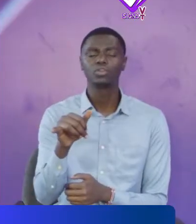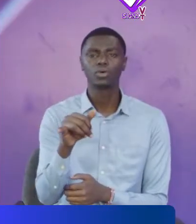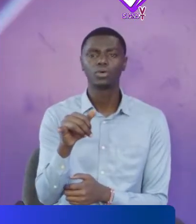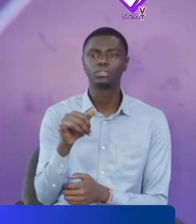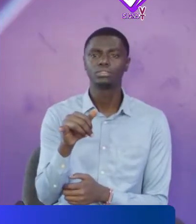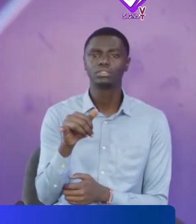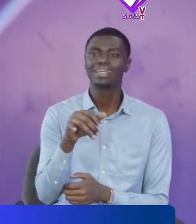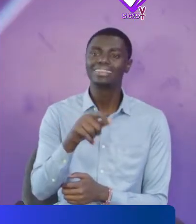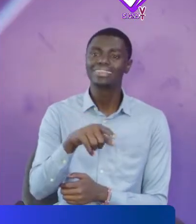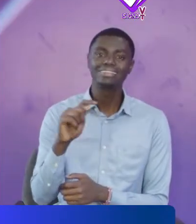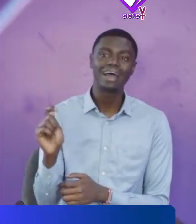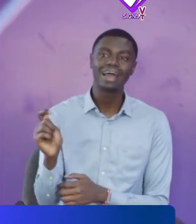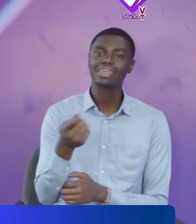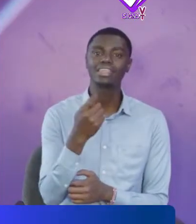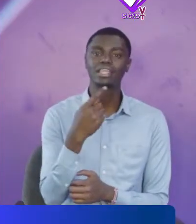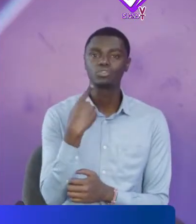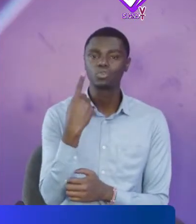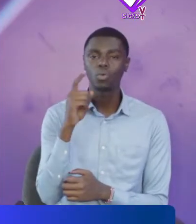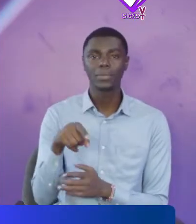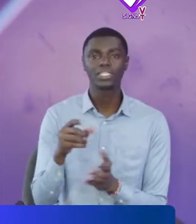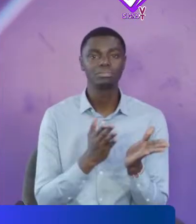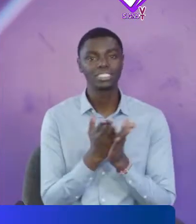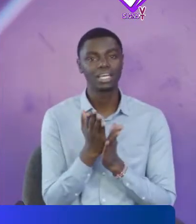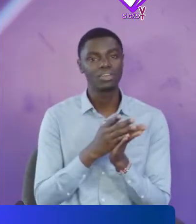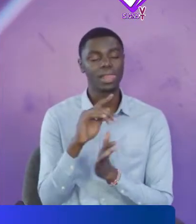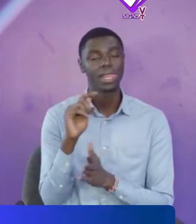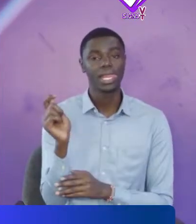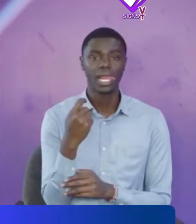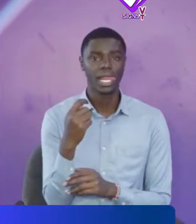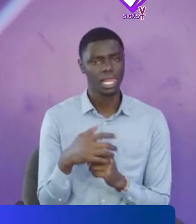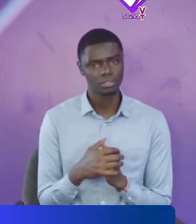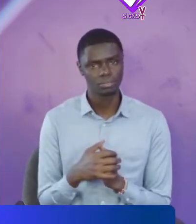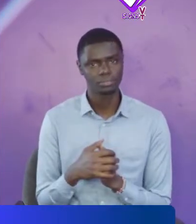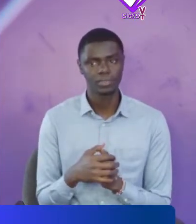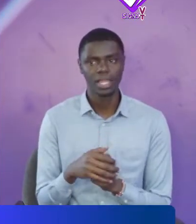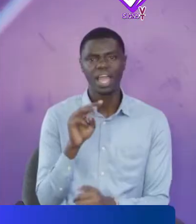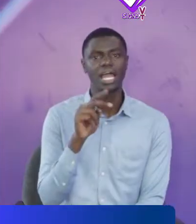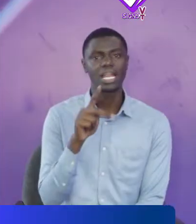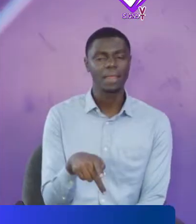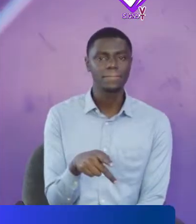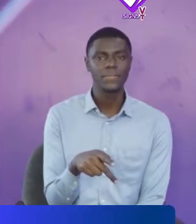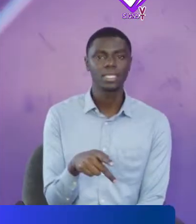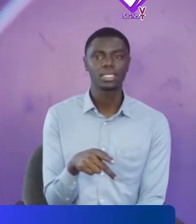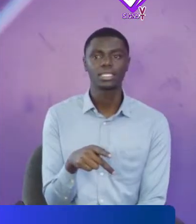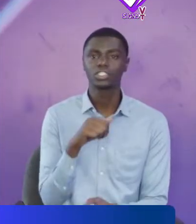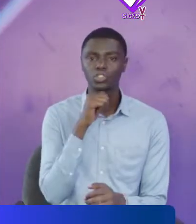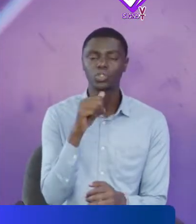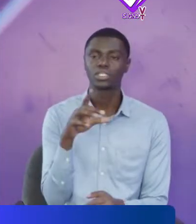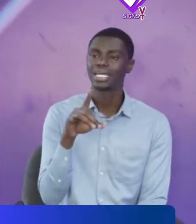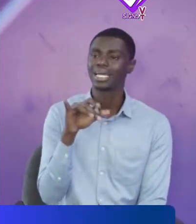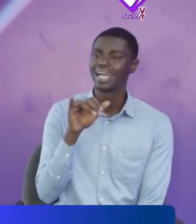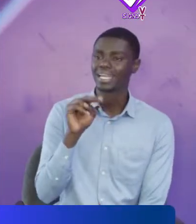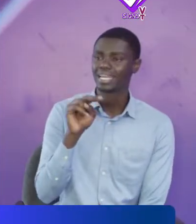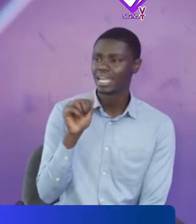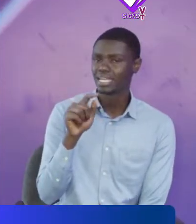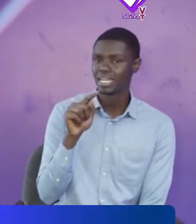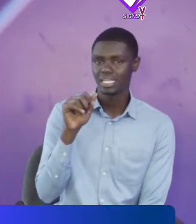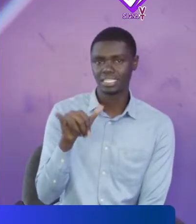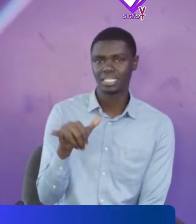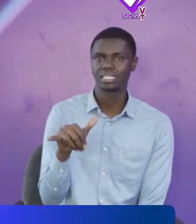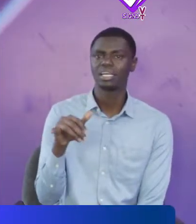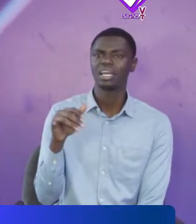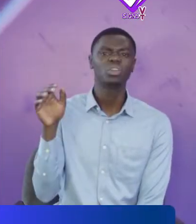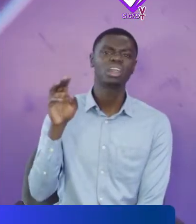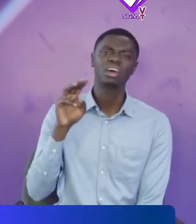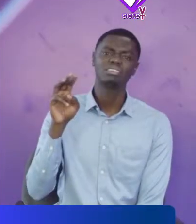are Kenyans who should be serving Kenyans. And the MP seat is not a dynasty. Of course, Magarini, no one cares about